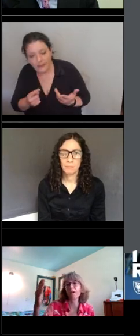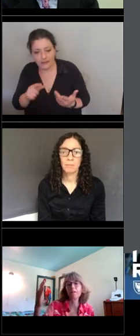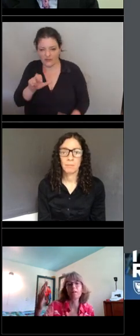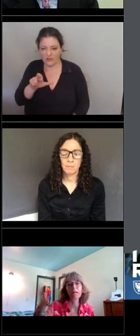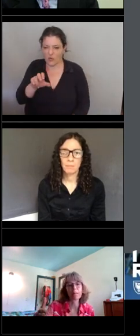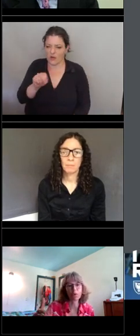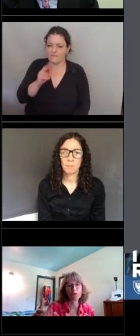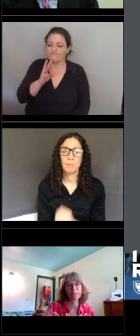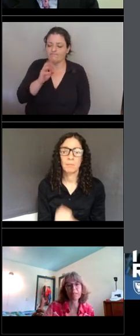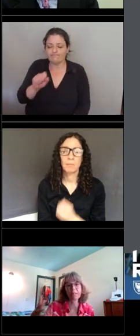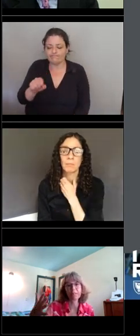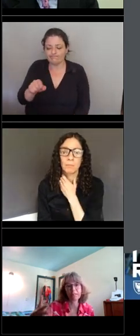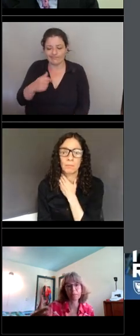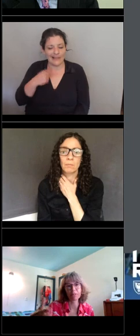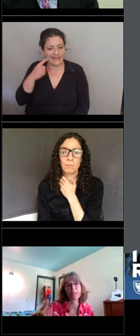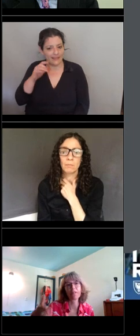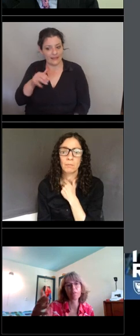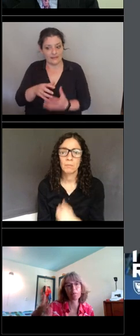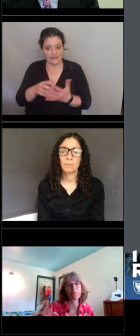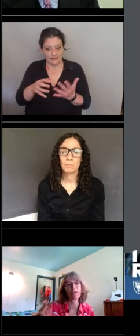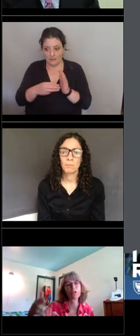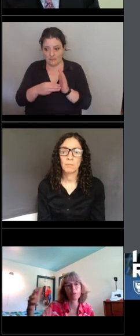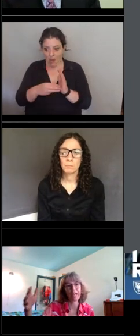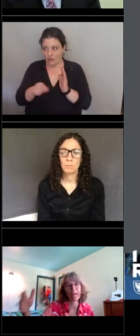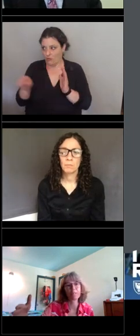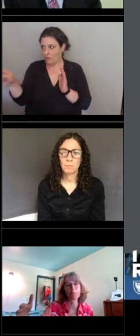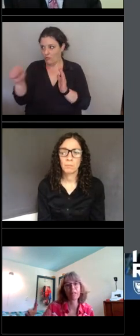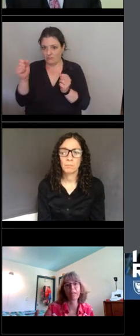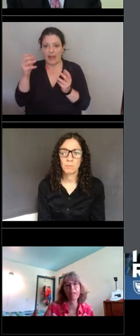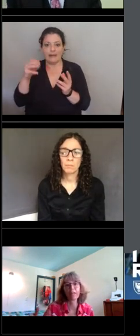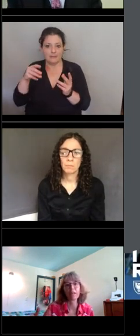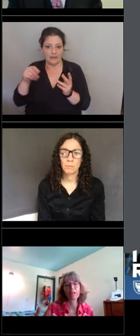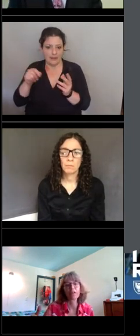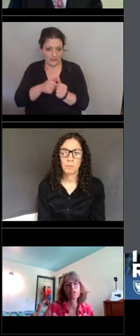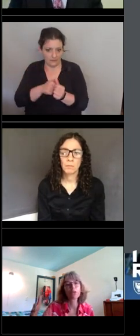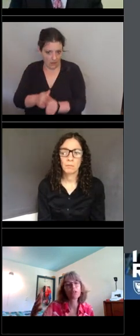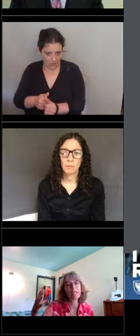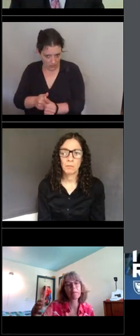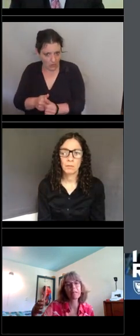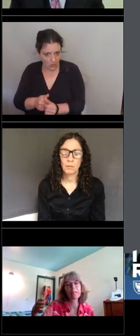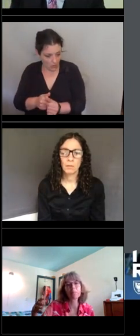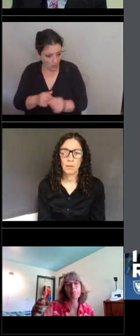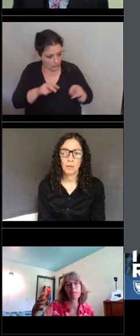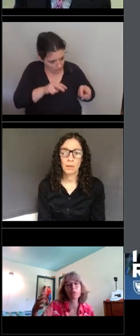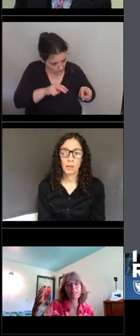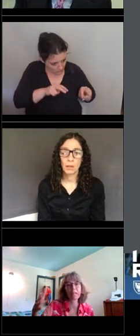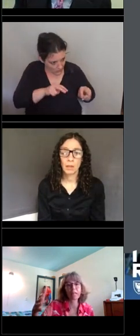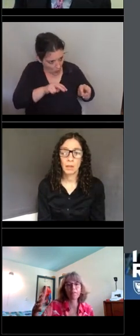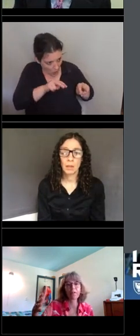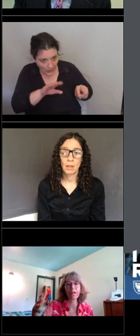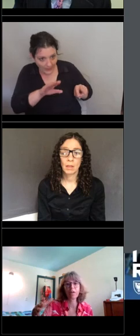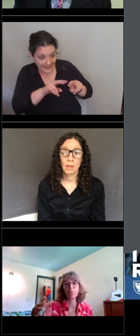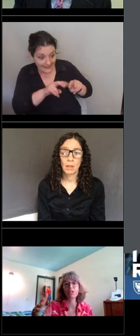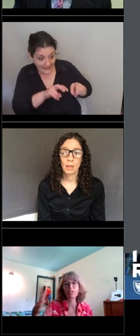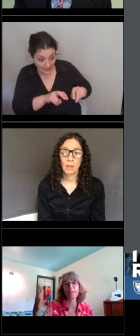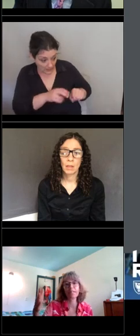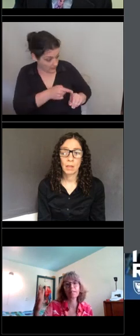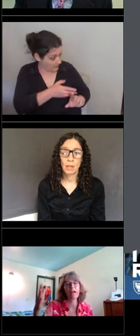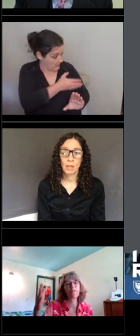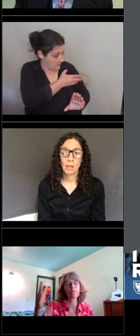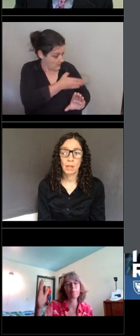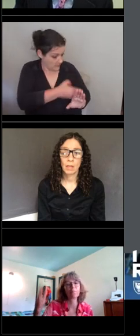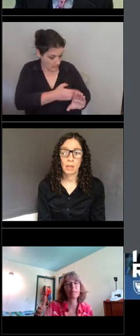doing a climate vulnerability assessment, and then from there doing adaptation planning. So will your database be able to identify which